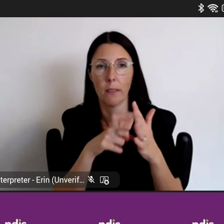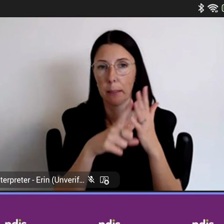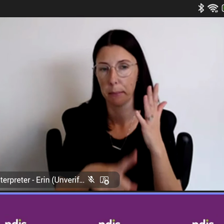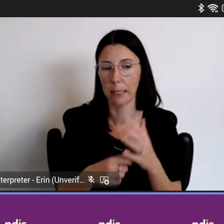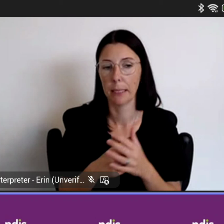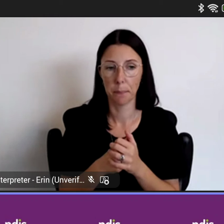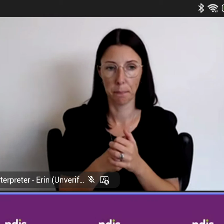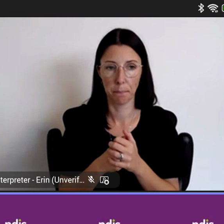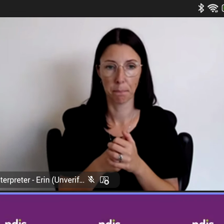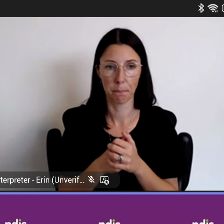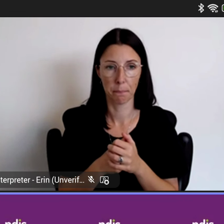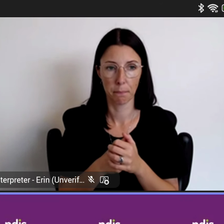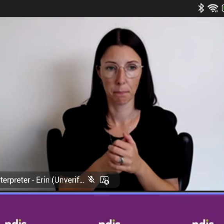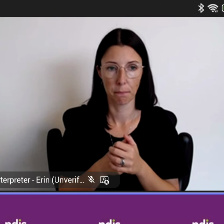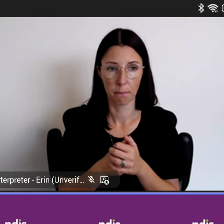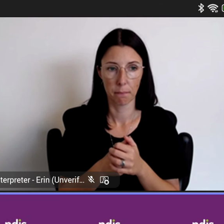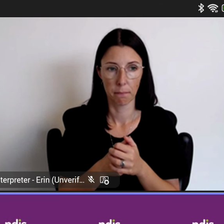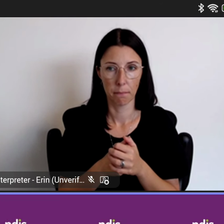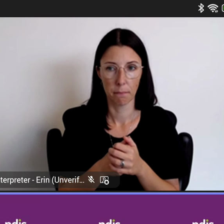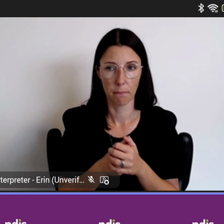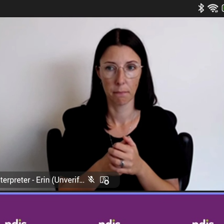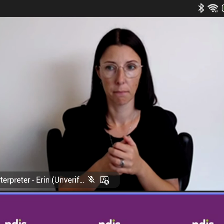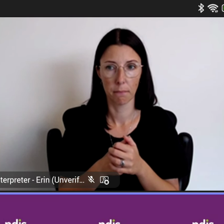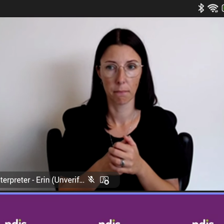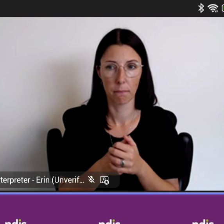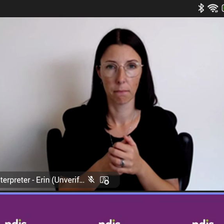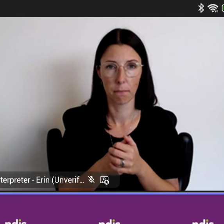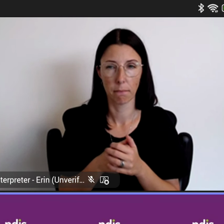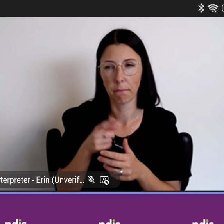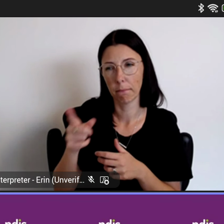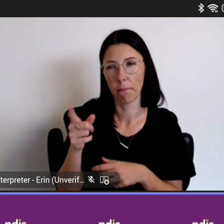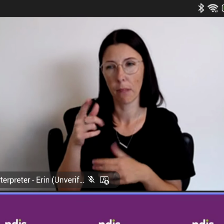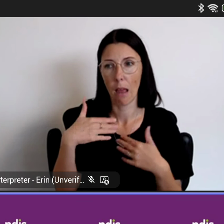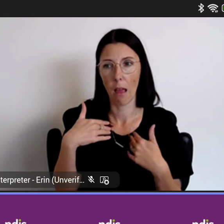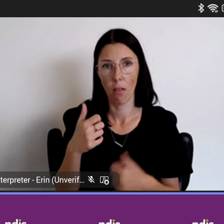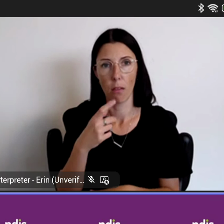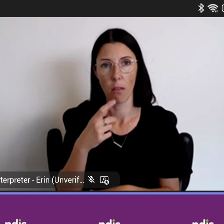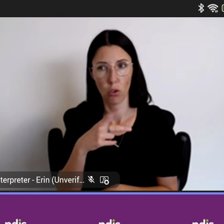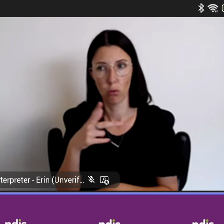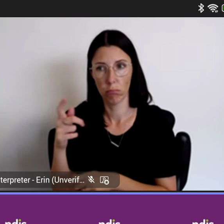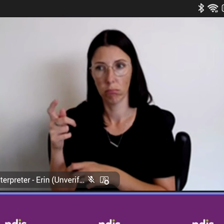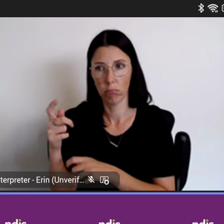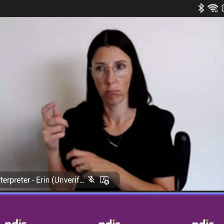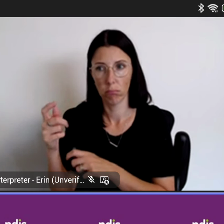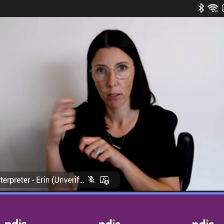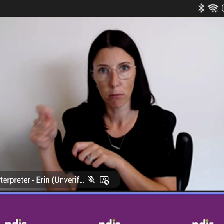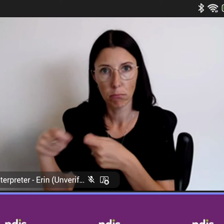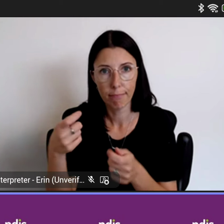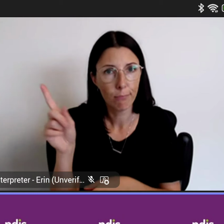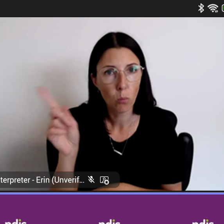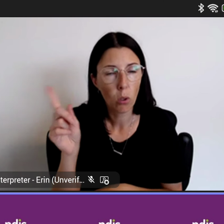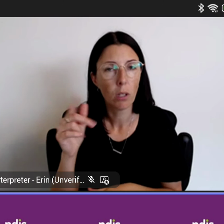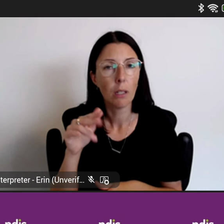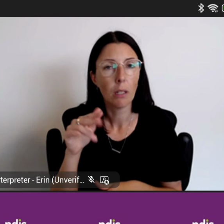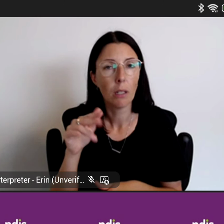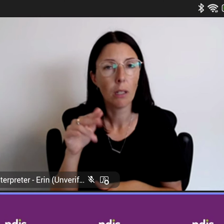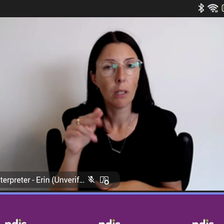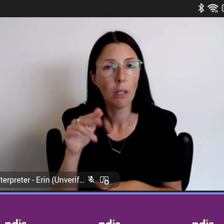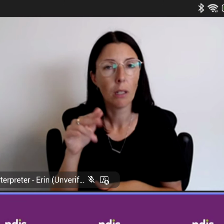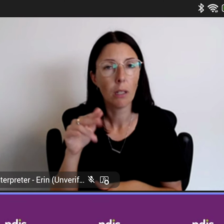What evidence do I need from my treating professionals? This will depend on your primary